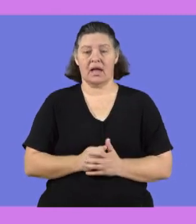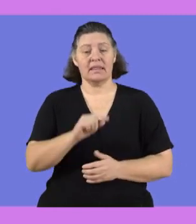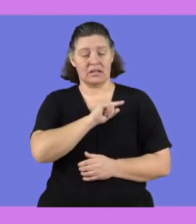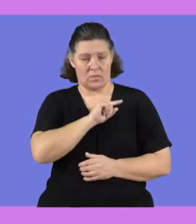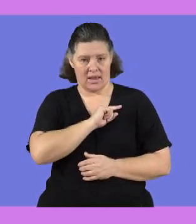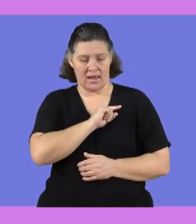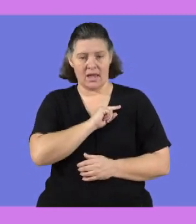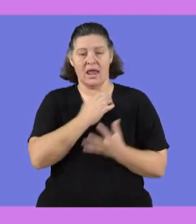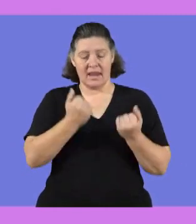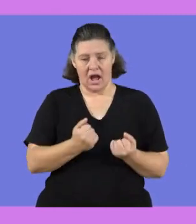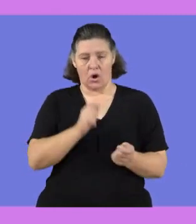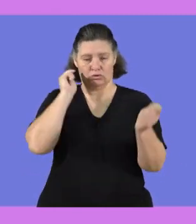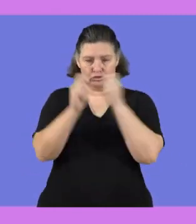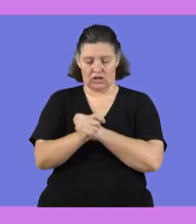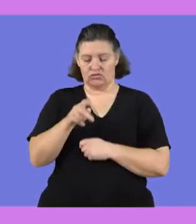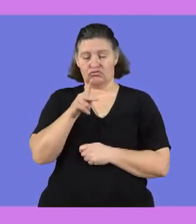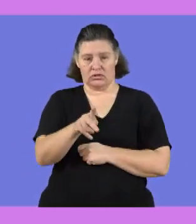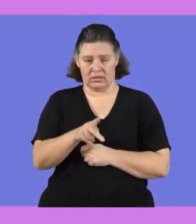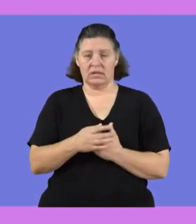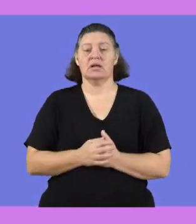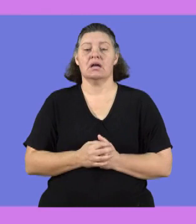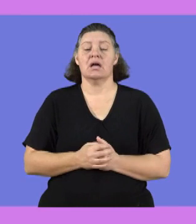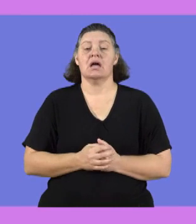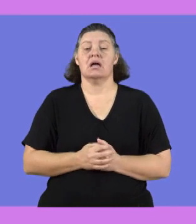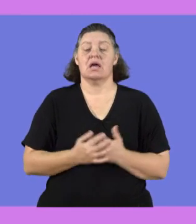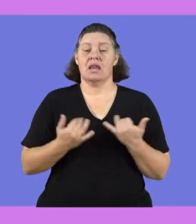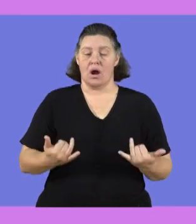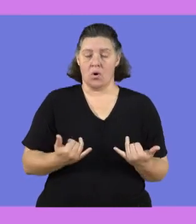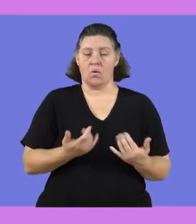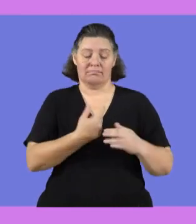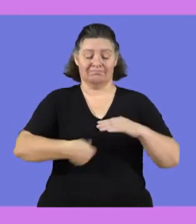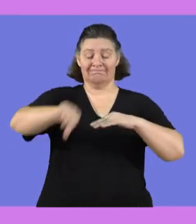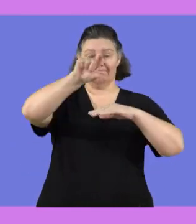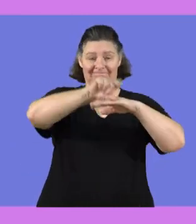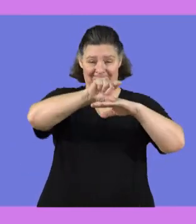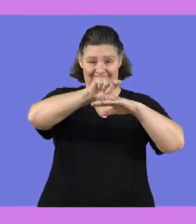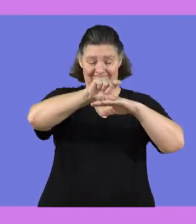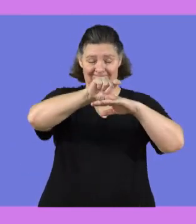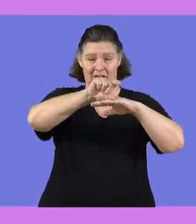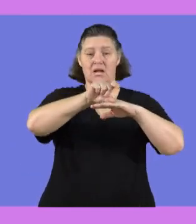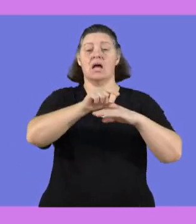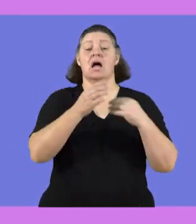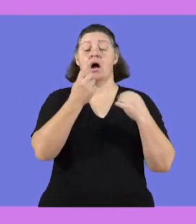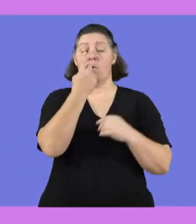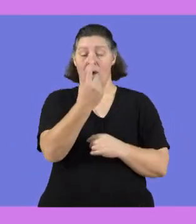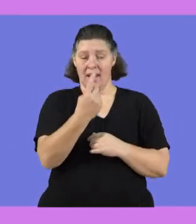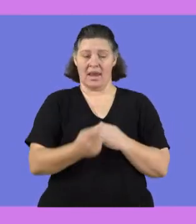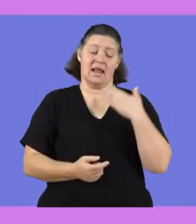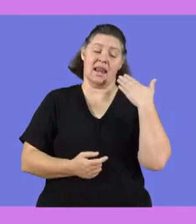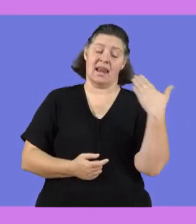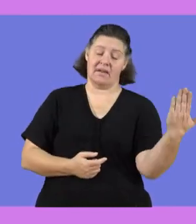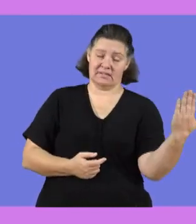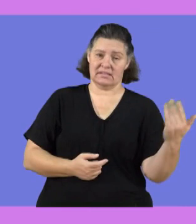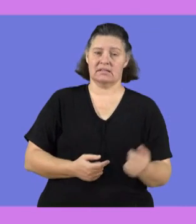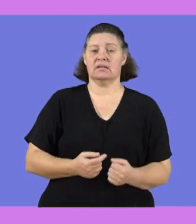7. Therefore, once more, our fraction is 1:7, which is simplified. But then to express